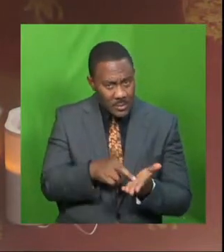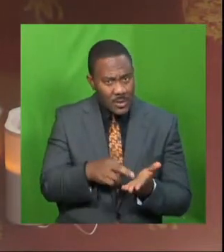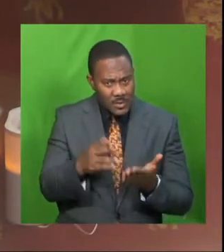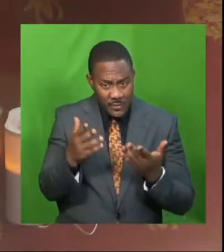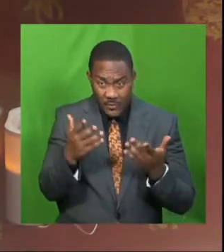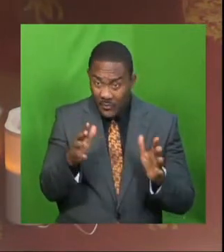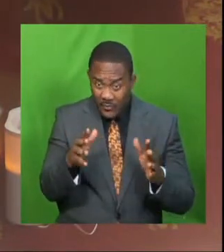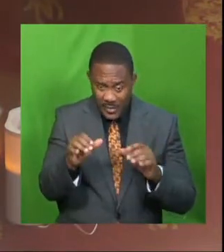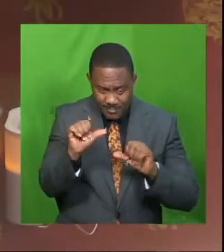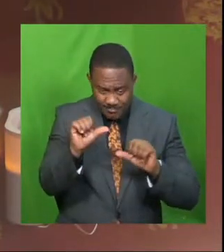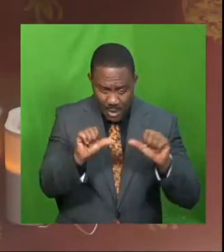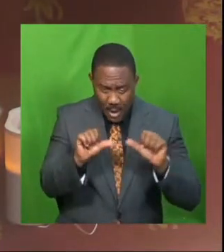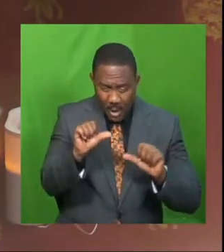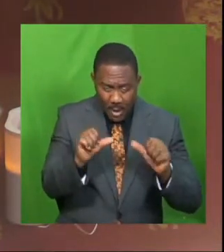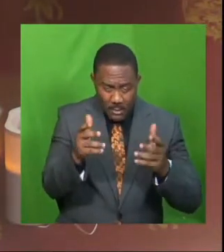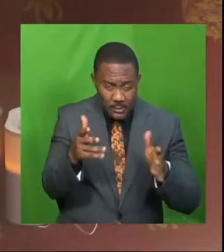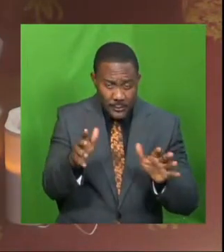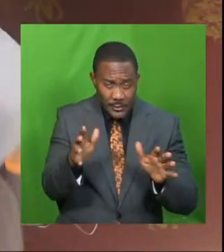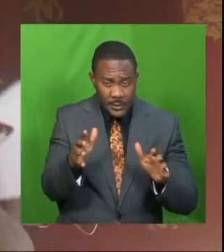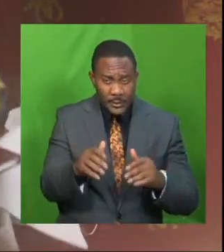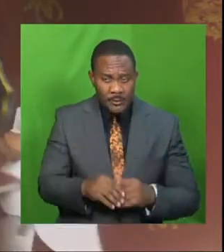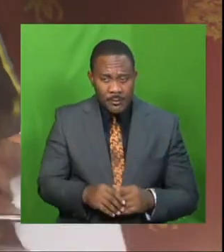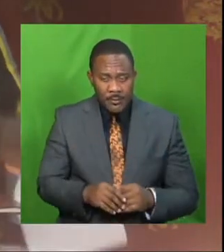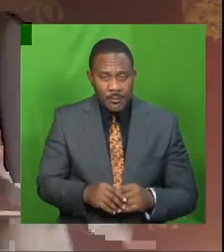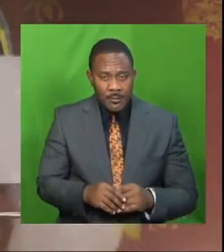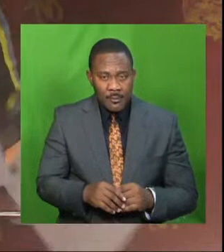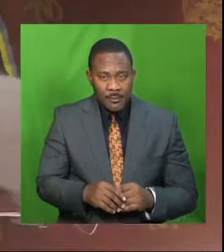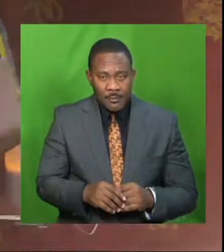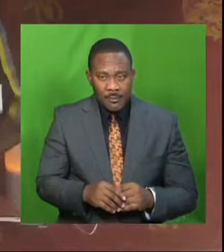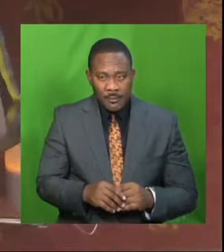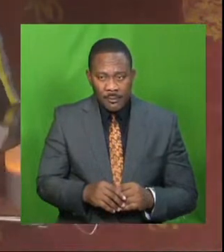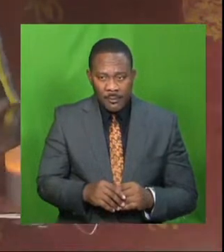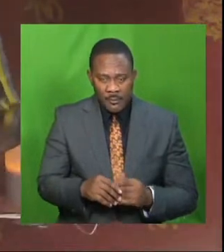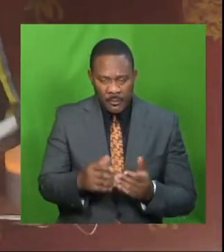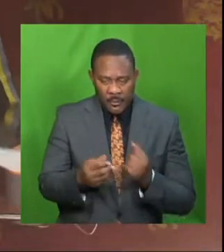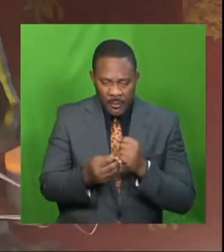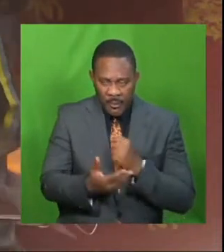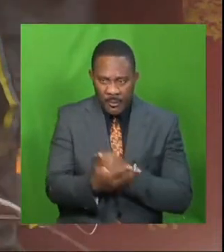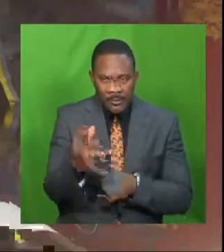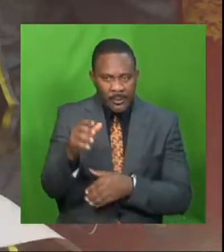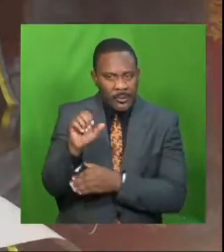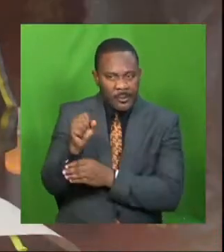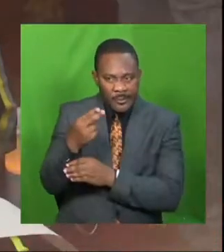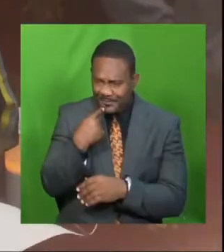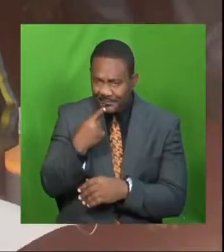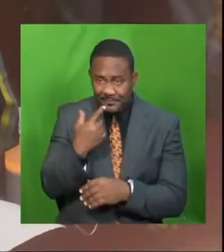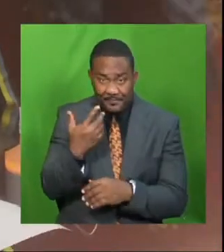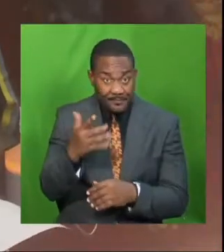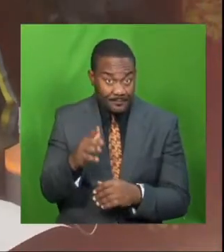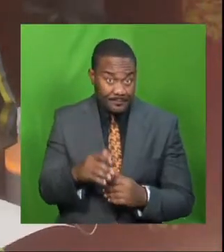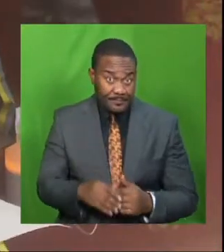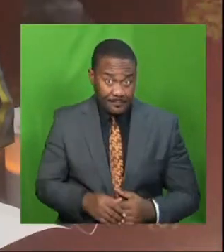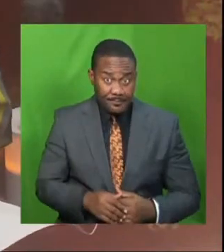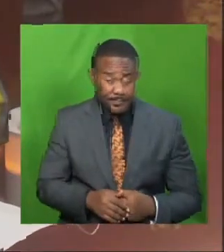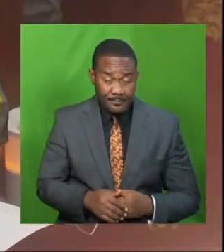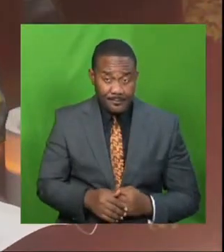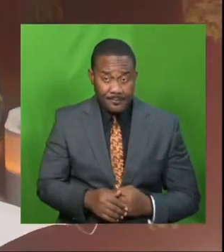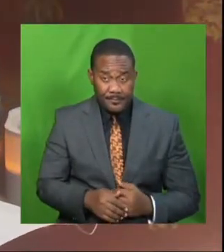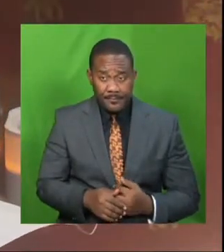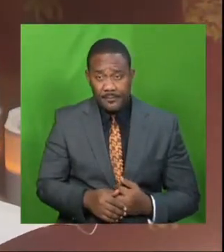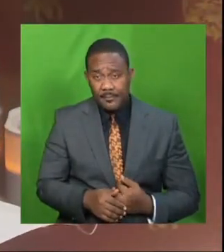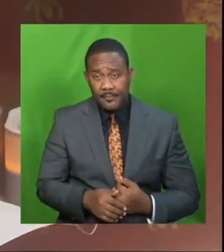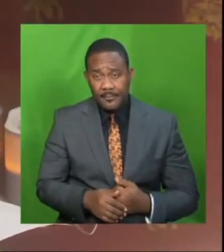that analysis, and this had the various media stakeholders, including some of which I have mentioned earlier, it became obvious